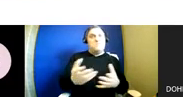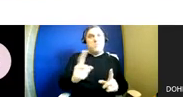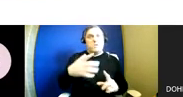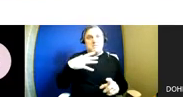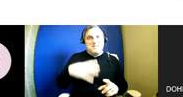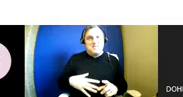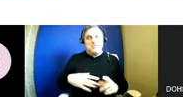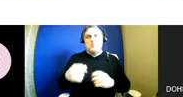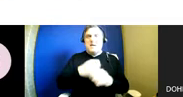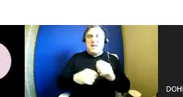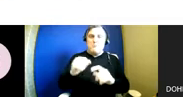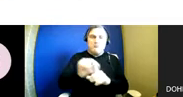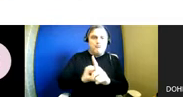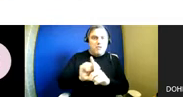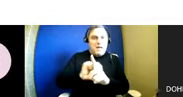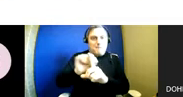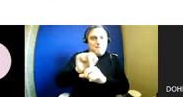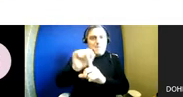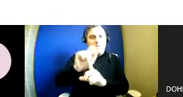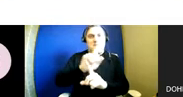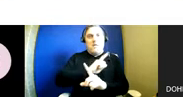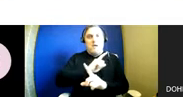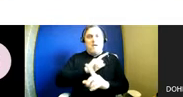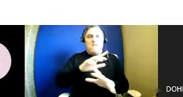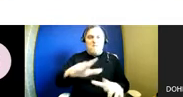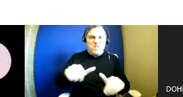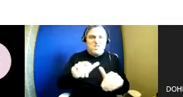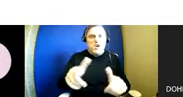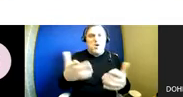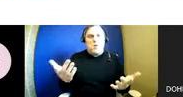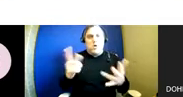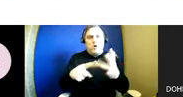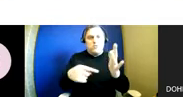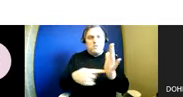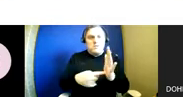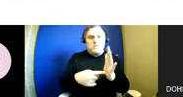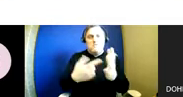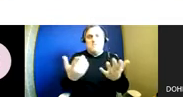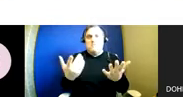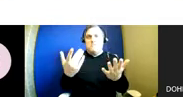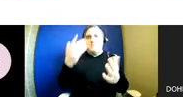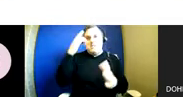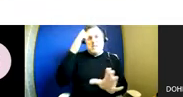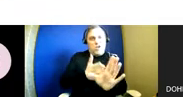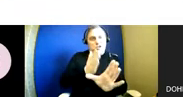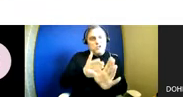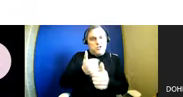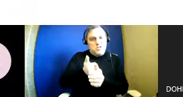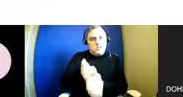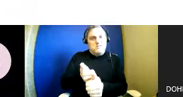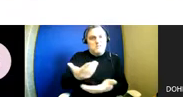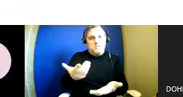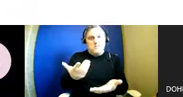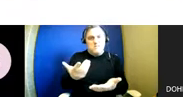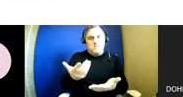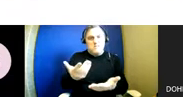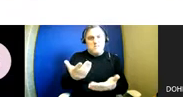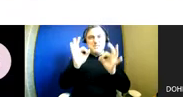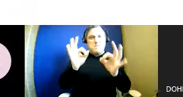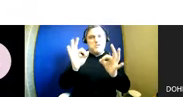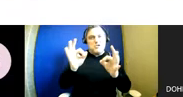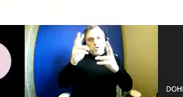to rehabilitation, which is things like physio or occupational therapy, to psychological support, to specialist investigation